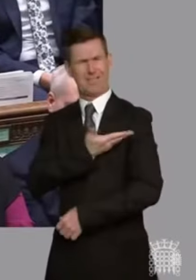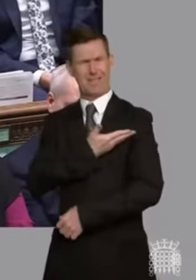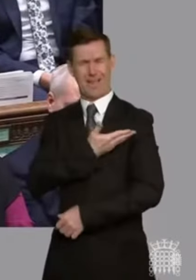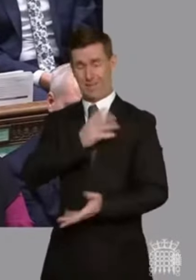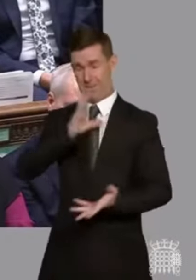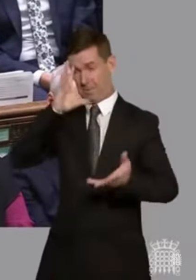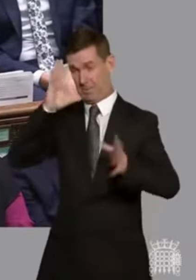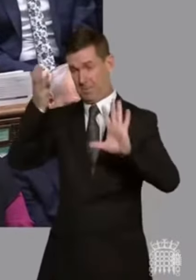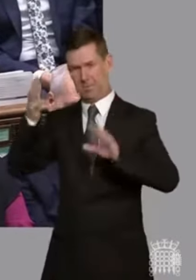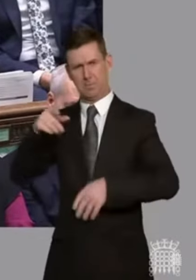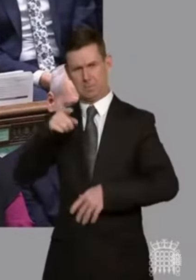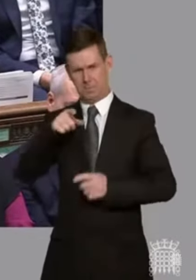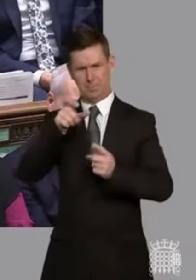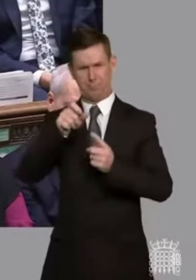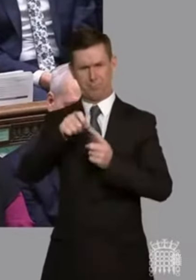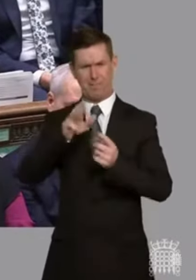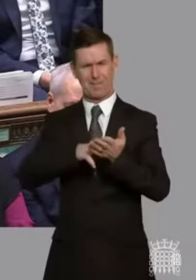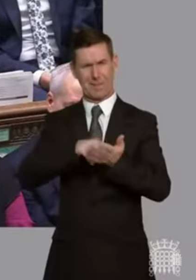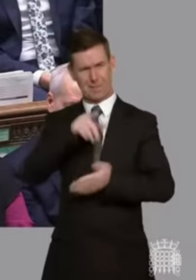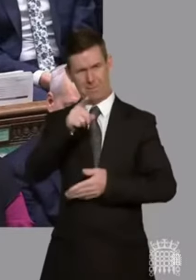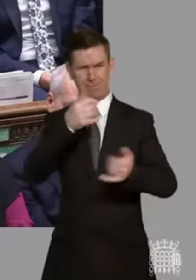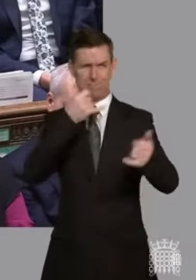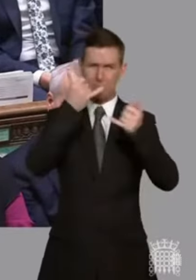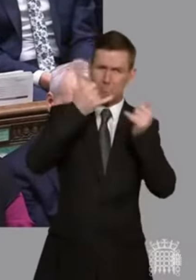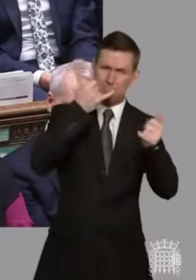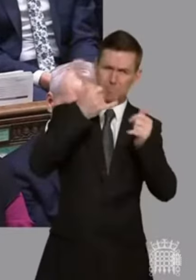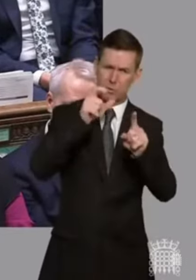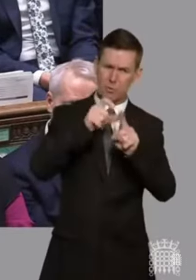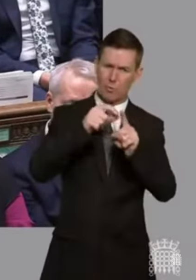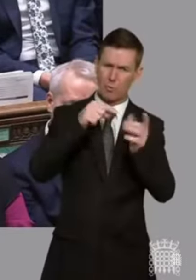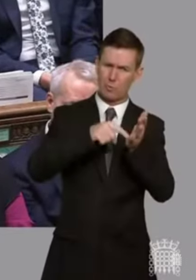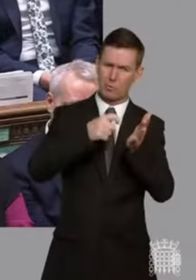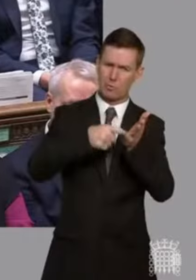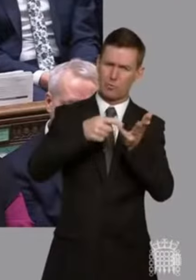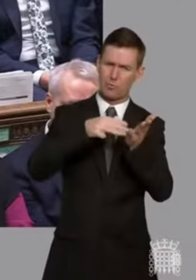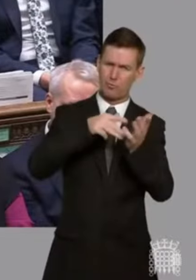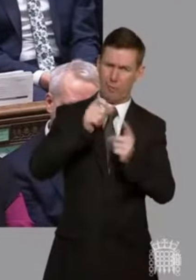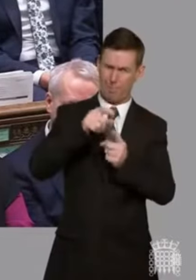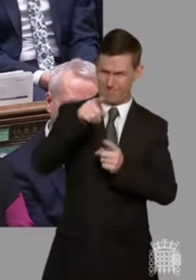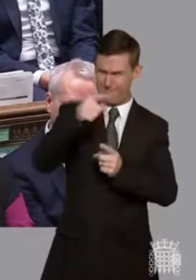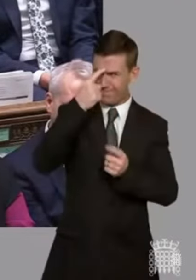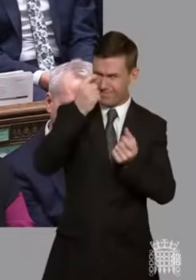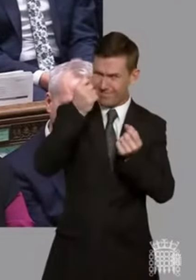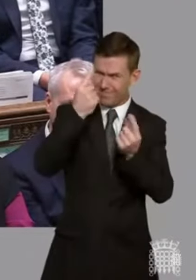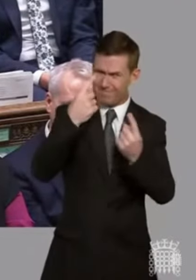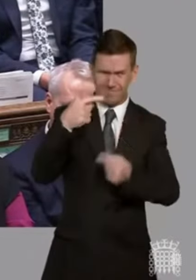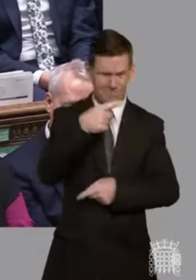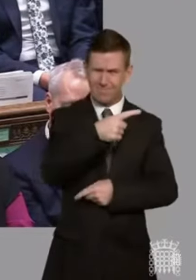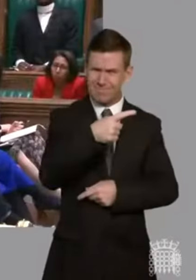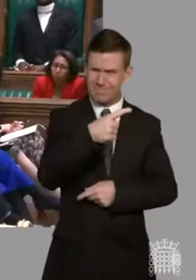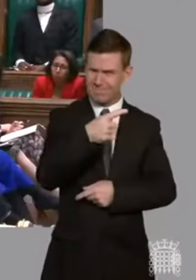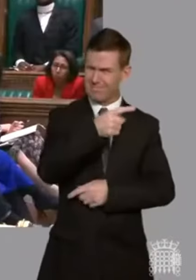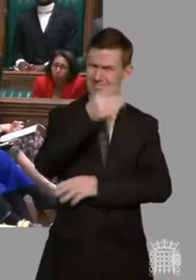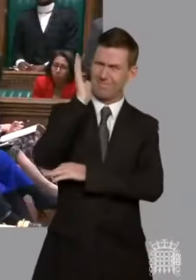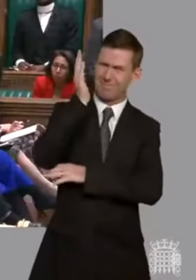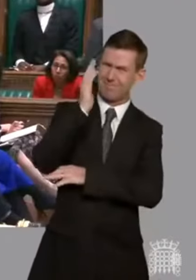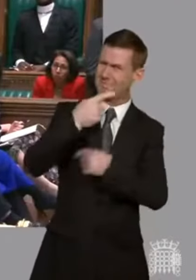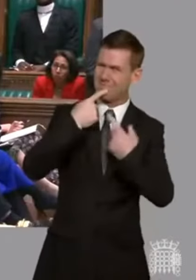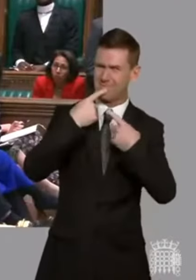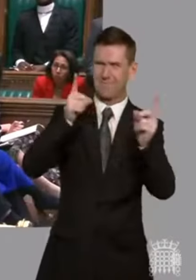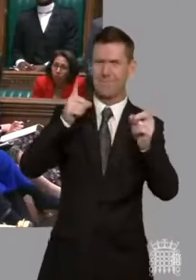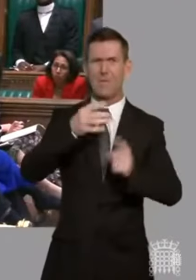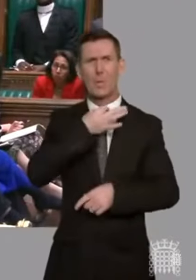Trump recognises the dangers of statements like this to the fragile ceasefire in Gaza and indeed to the security of